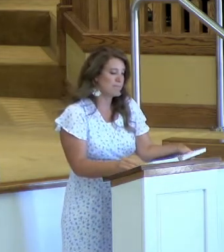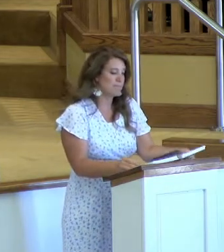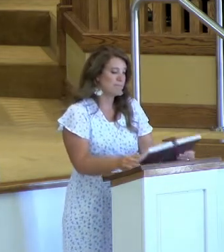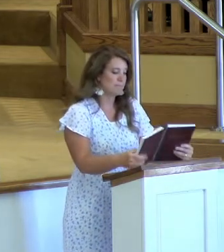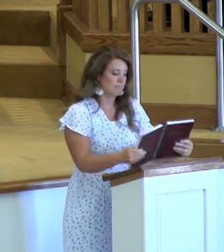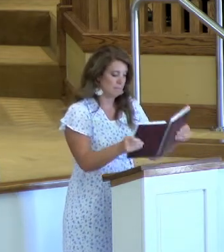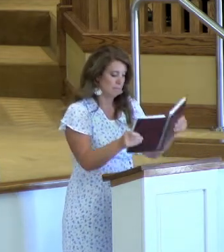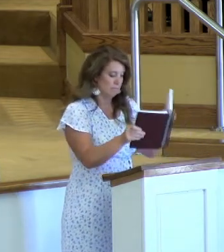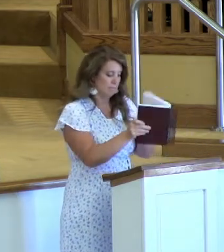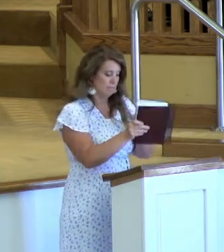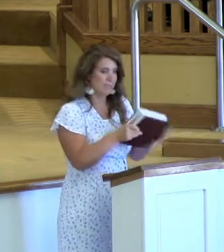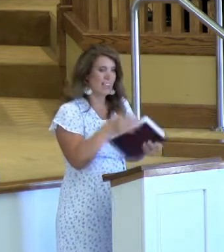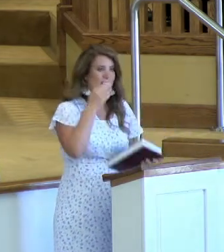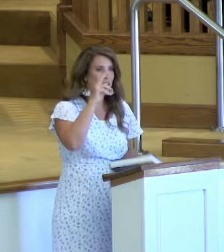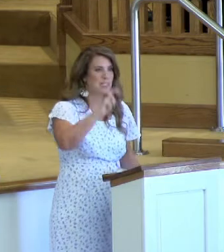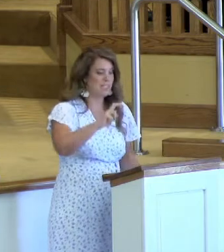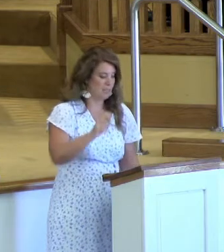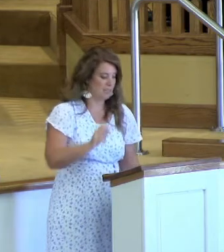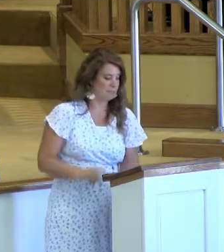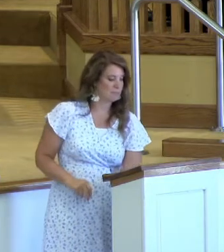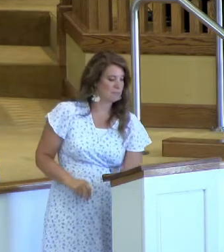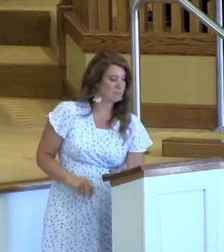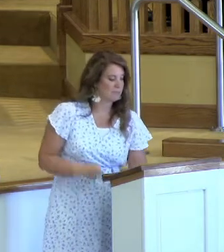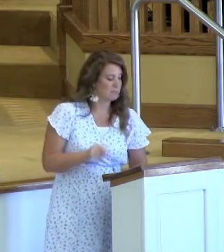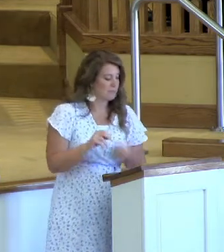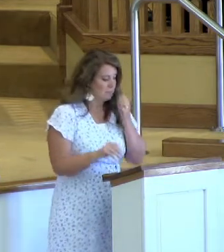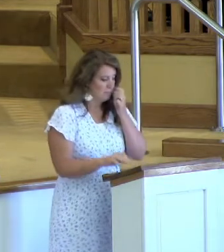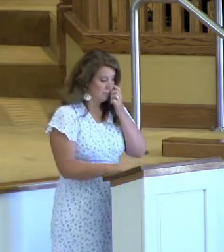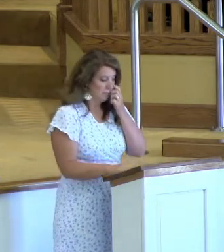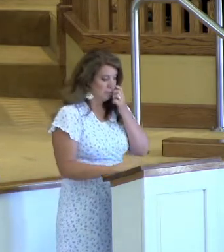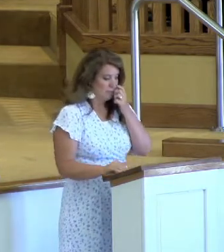above. Amen. Thank you. You can be seated.